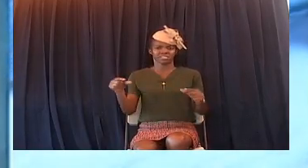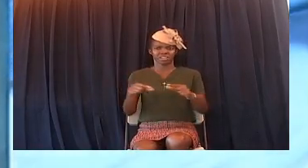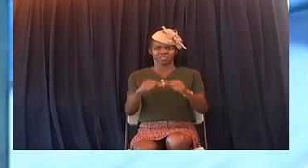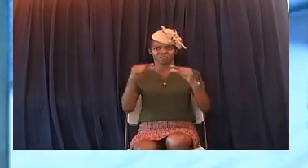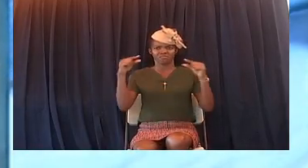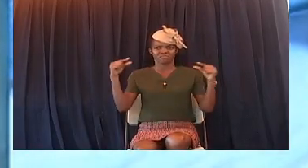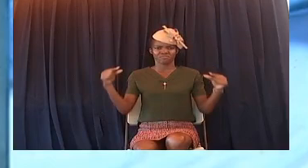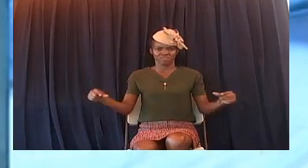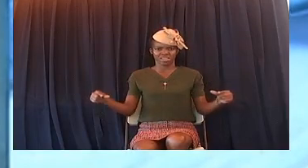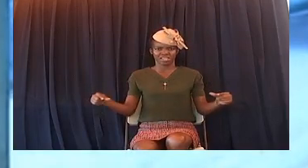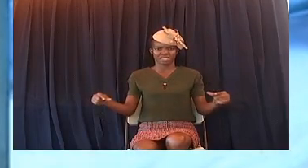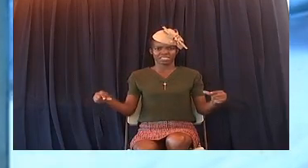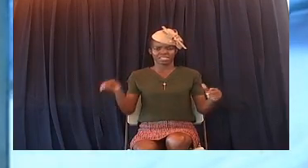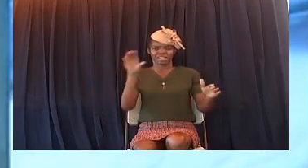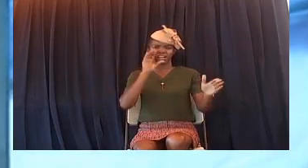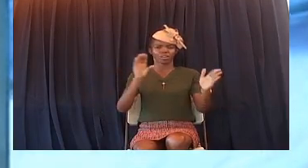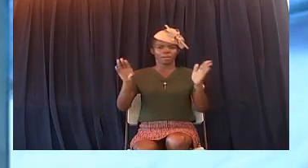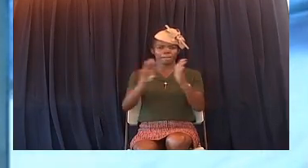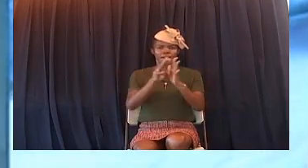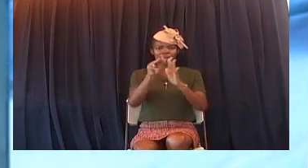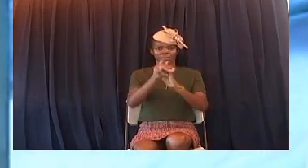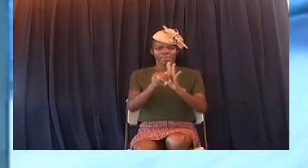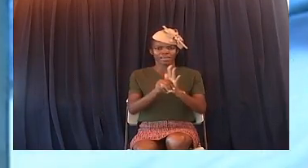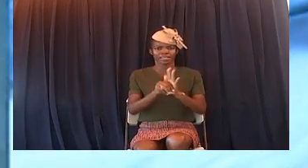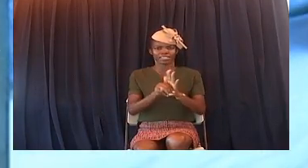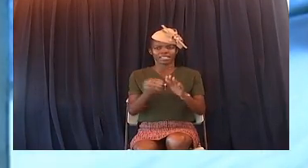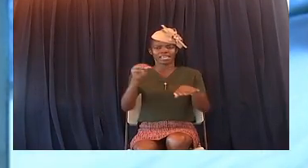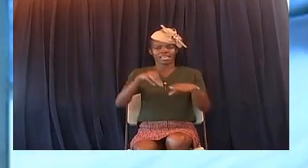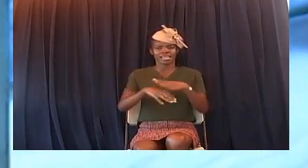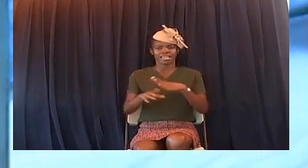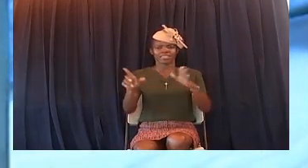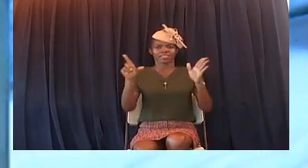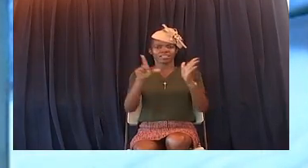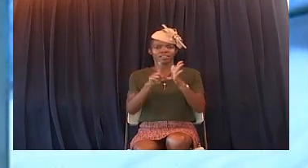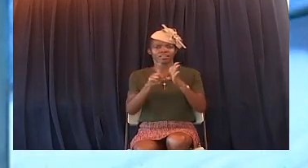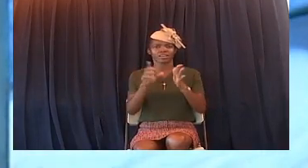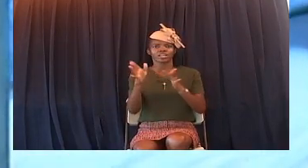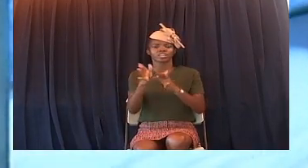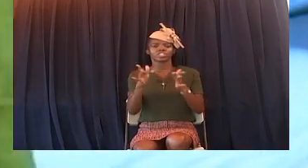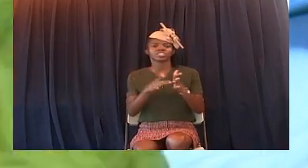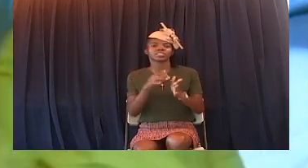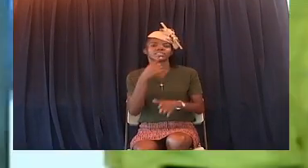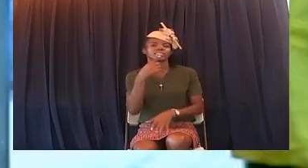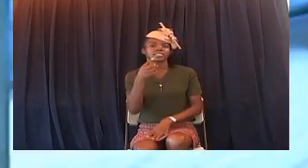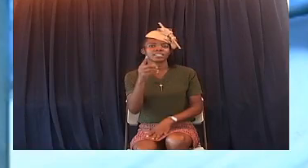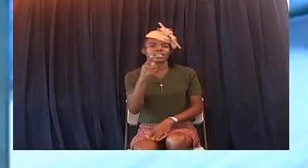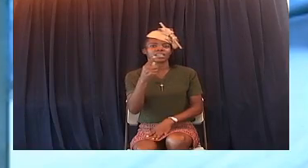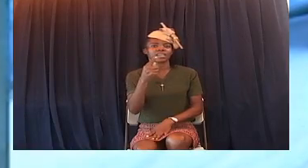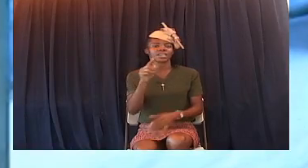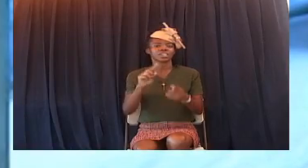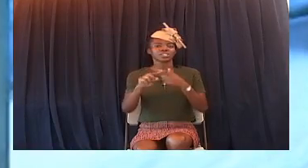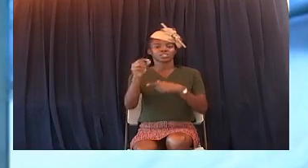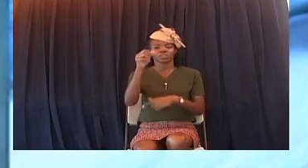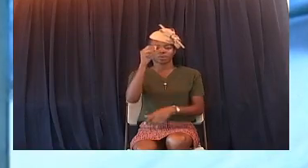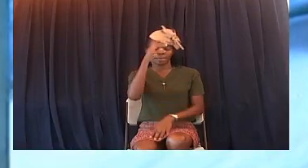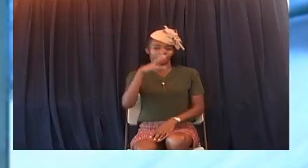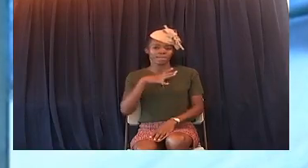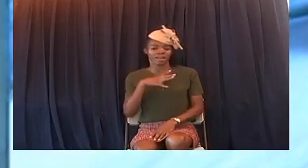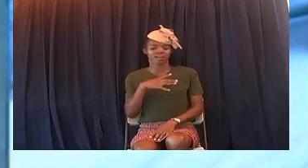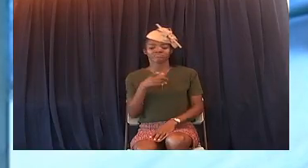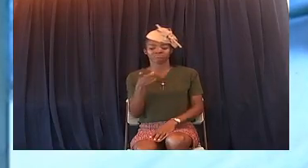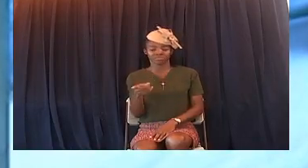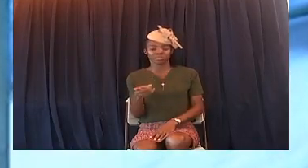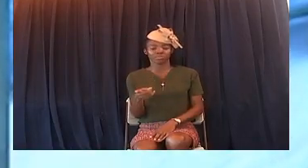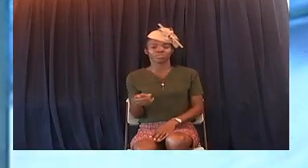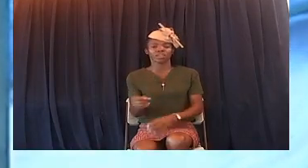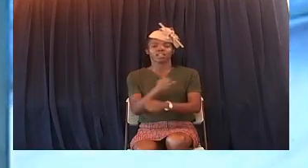the greatest commandment in the law?" Jesus said unto him, "Thou shalt love the